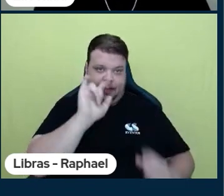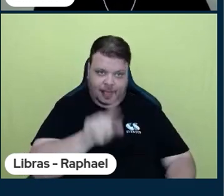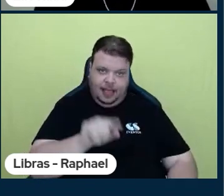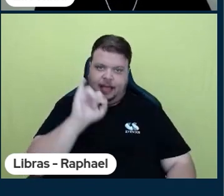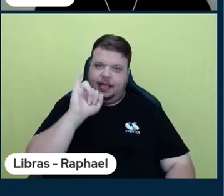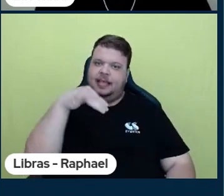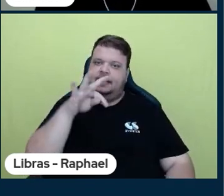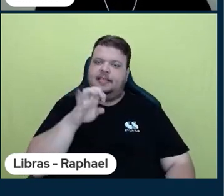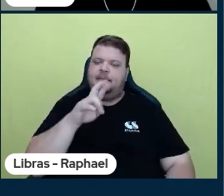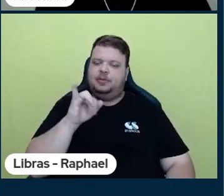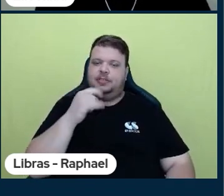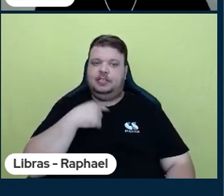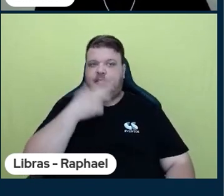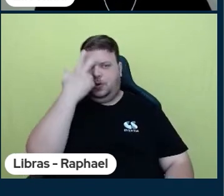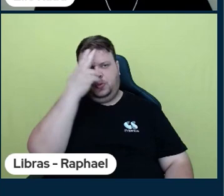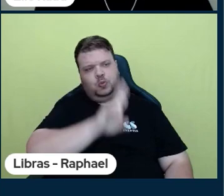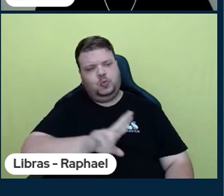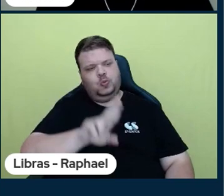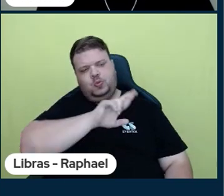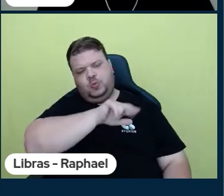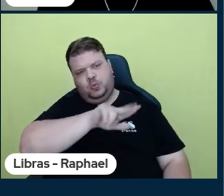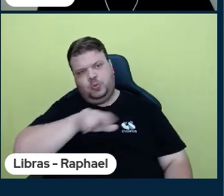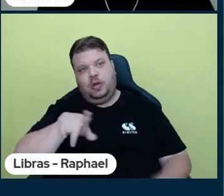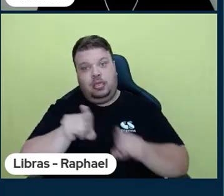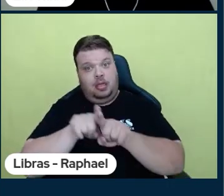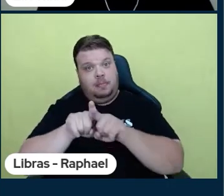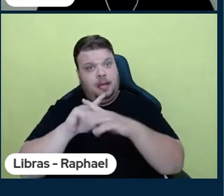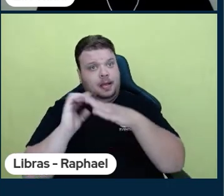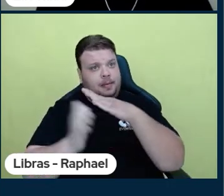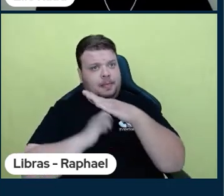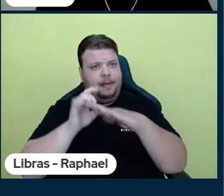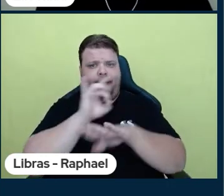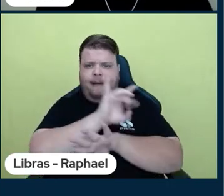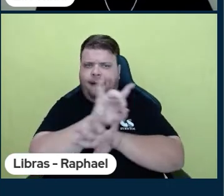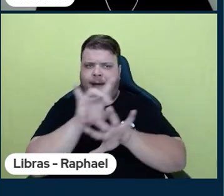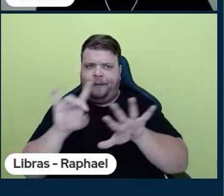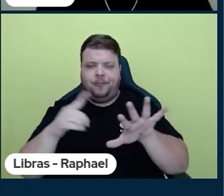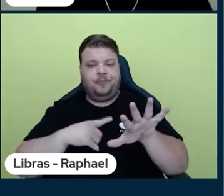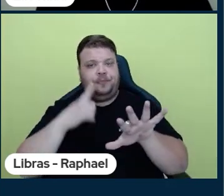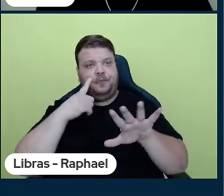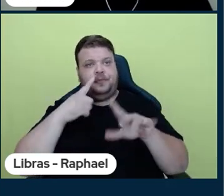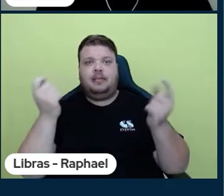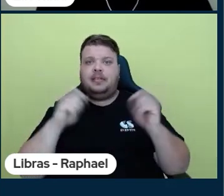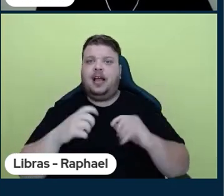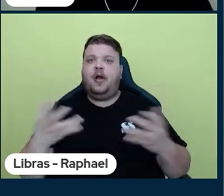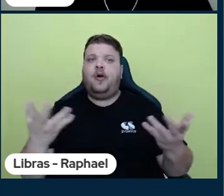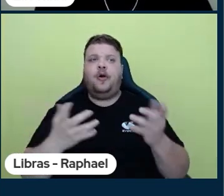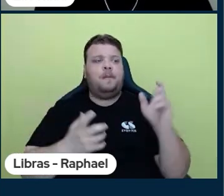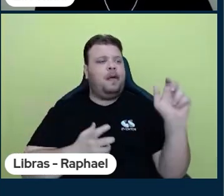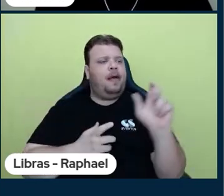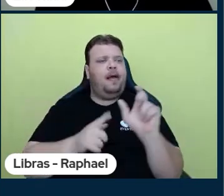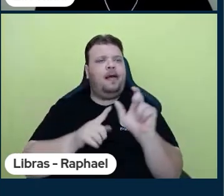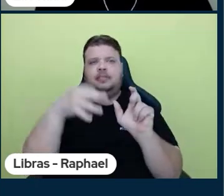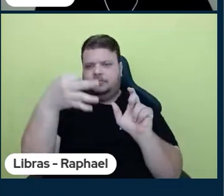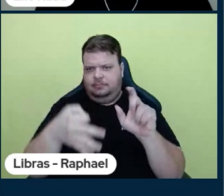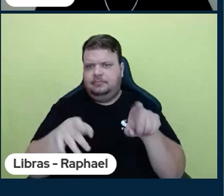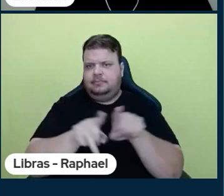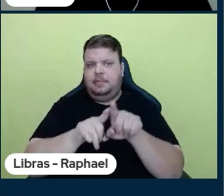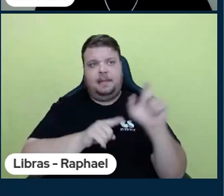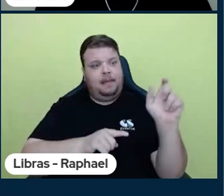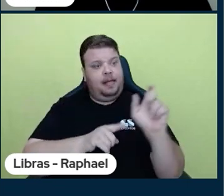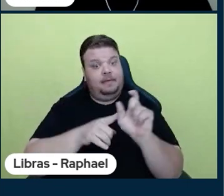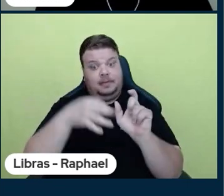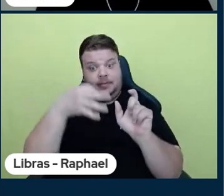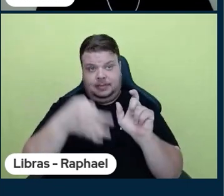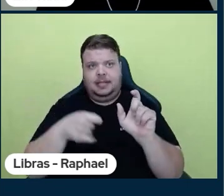his persona. And the last point in this presentation, which is also a